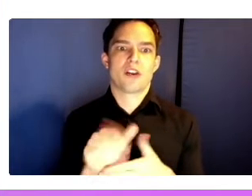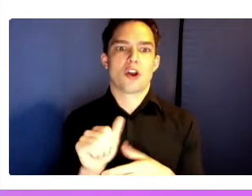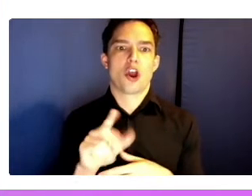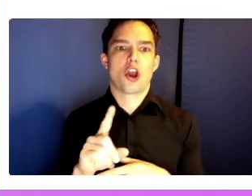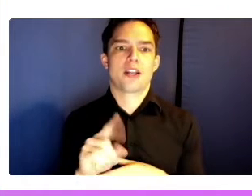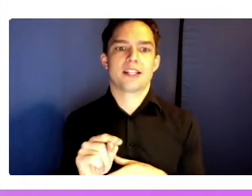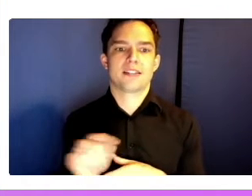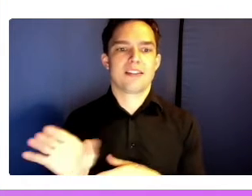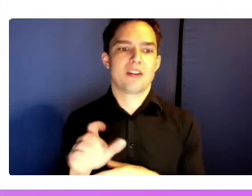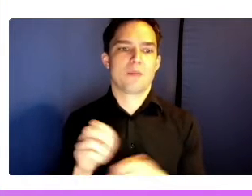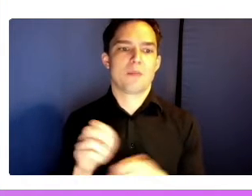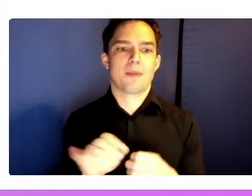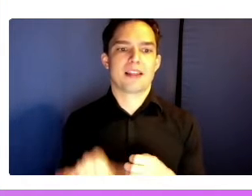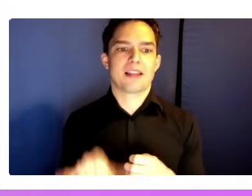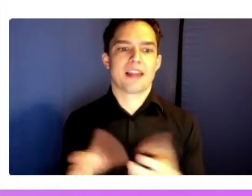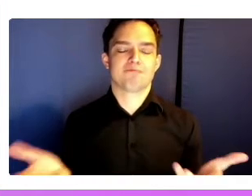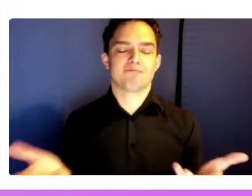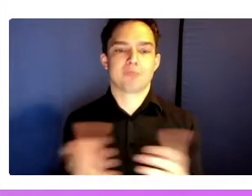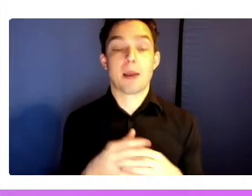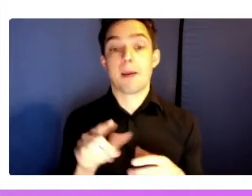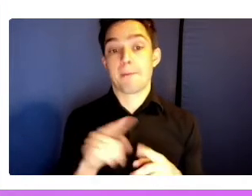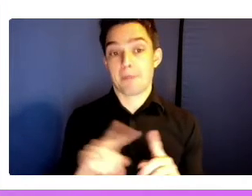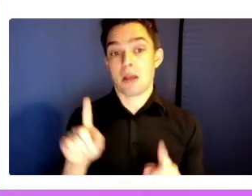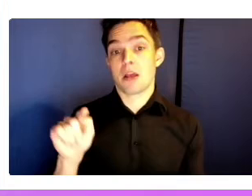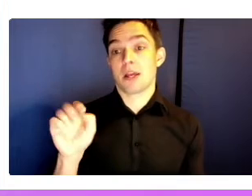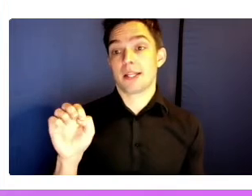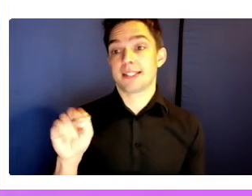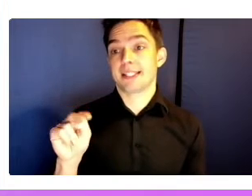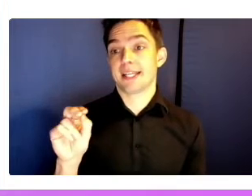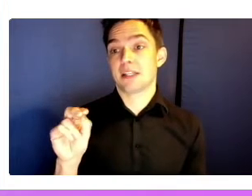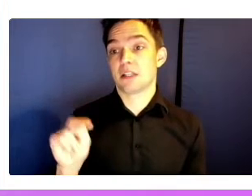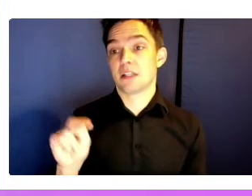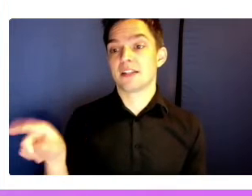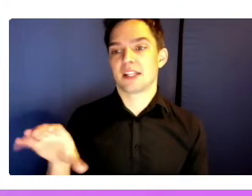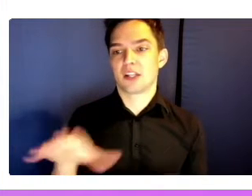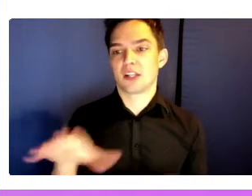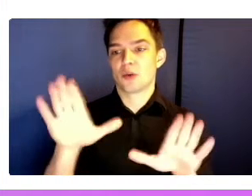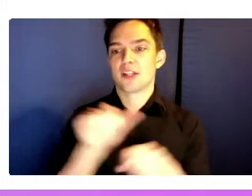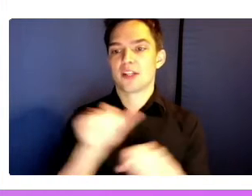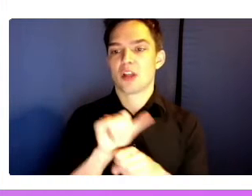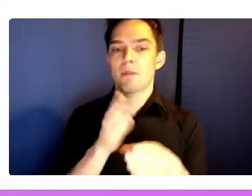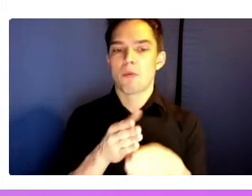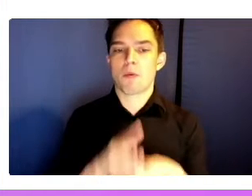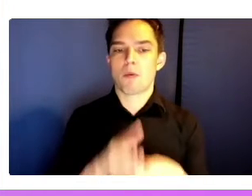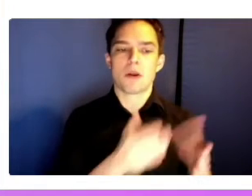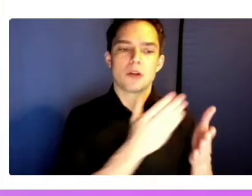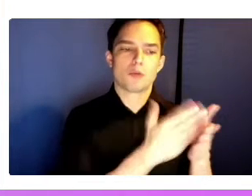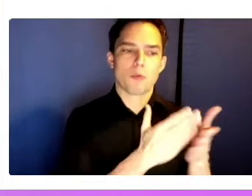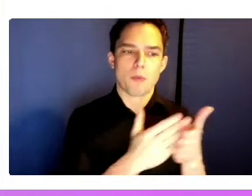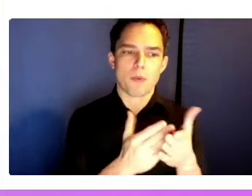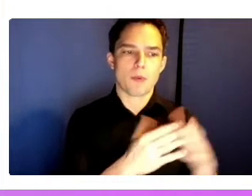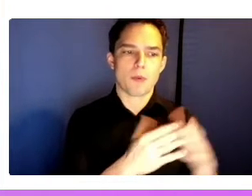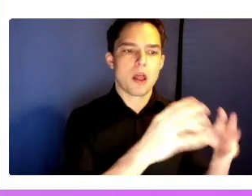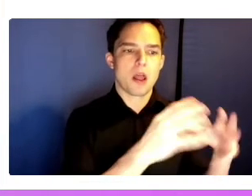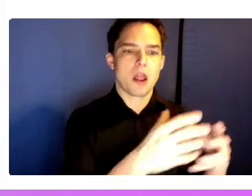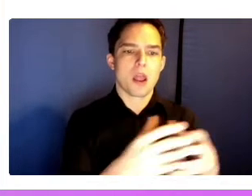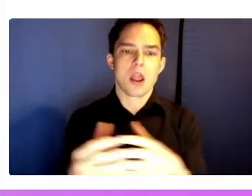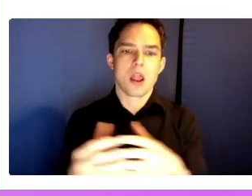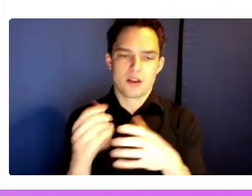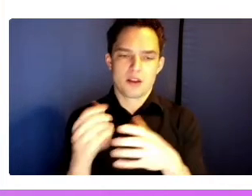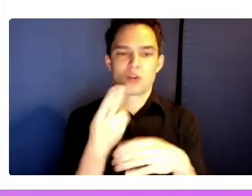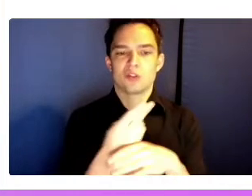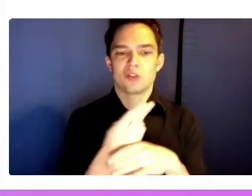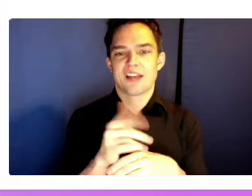their problems like this. But Tenon also did a great job and broke it down component by component, which we'll use in